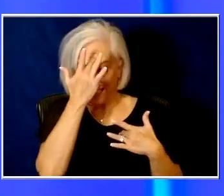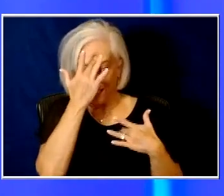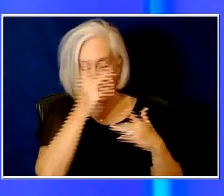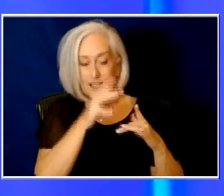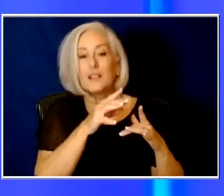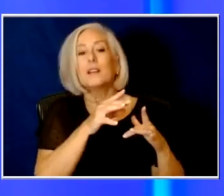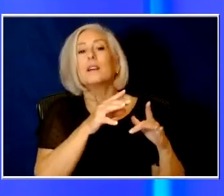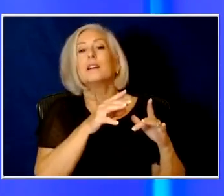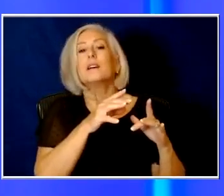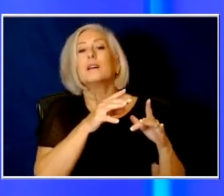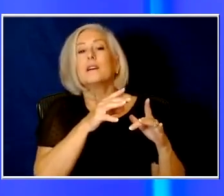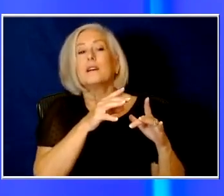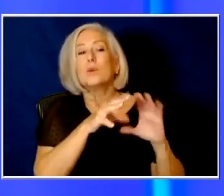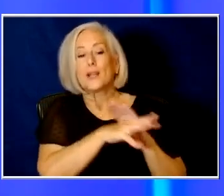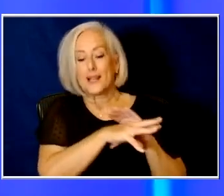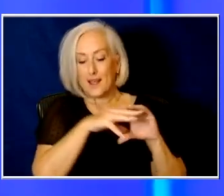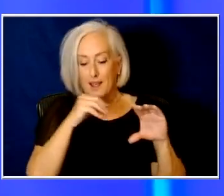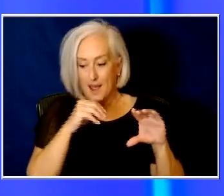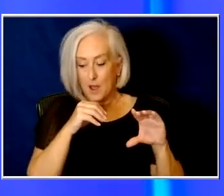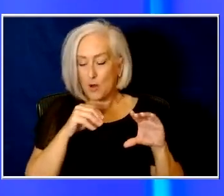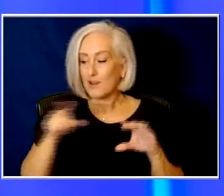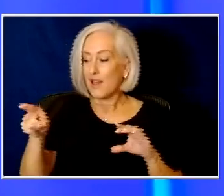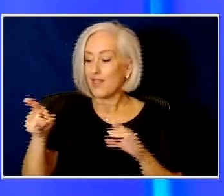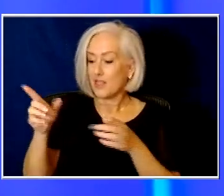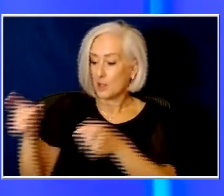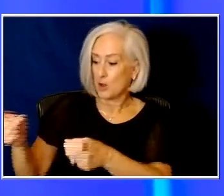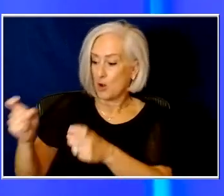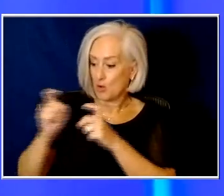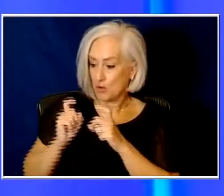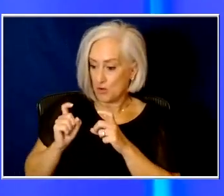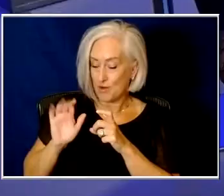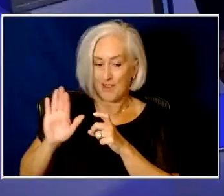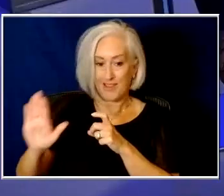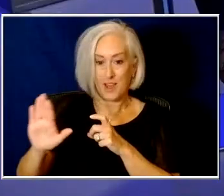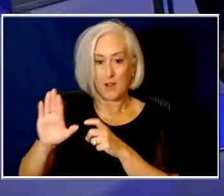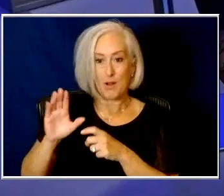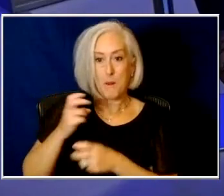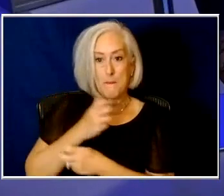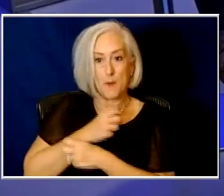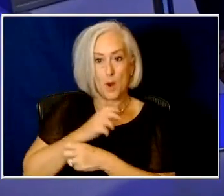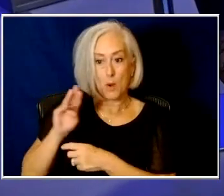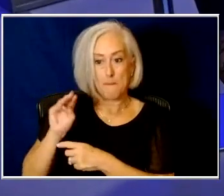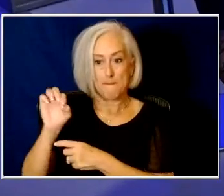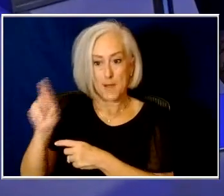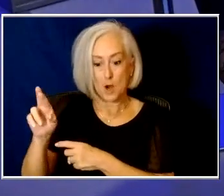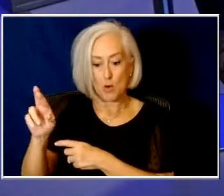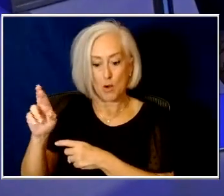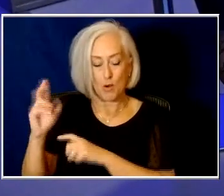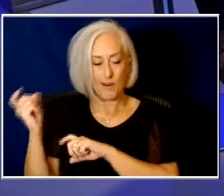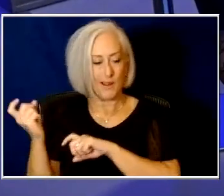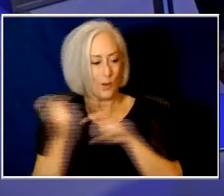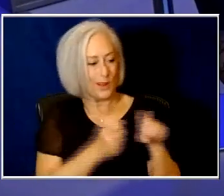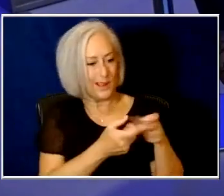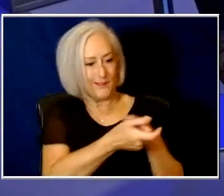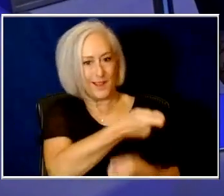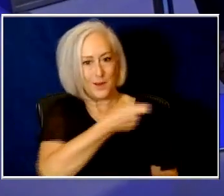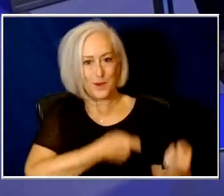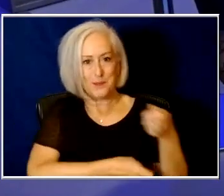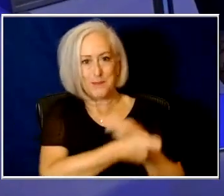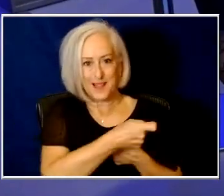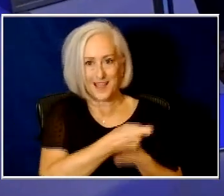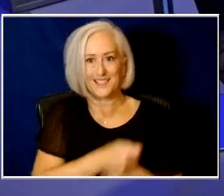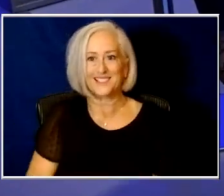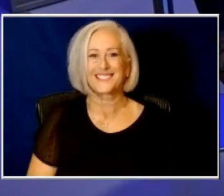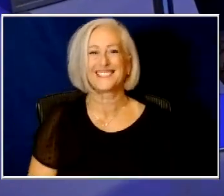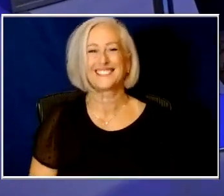effect, David has a much younger immune system in his body. Can I go get that? Yes. No, that's probably a bad idea. Yeah, that's